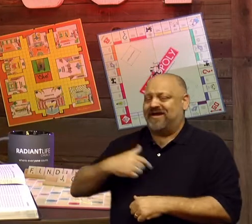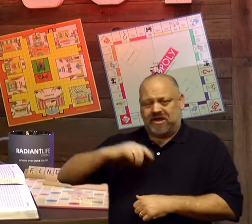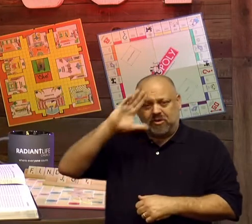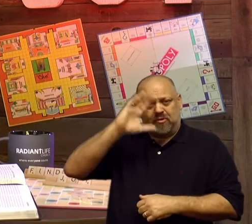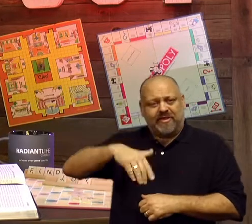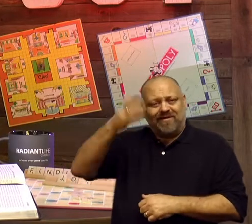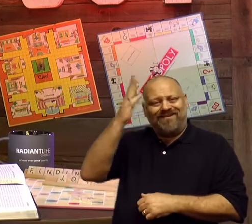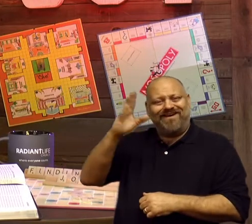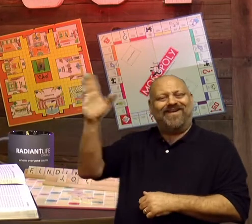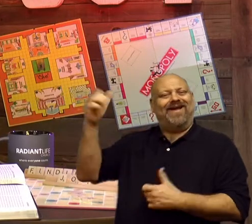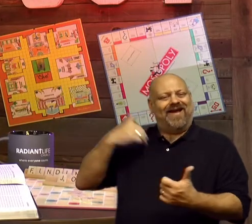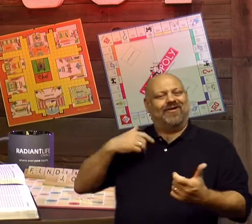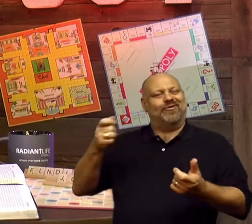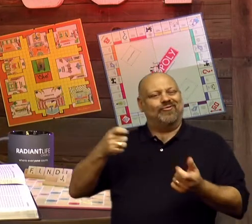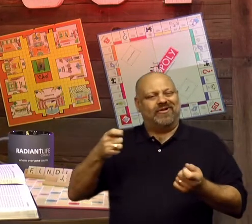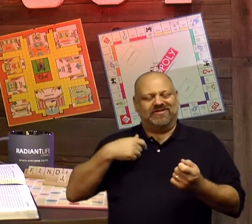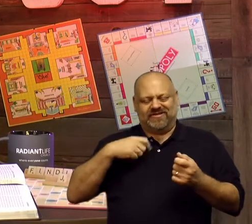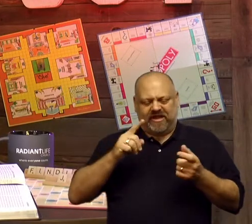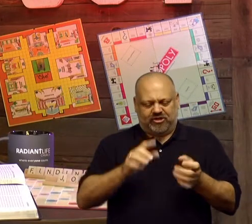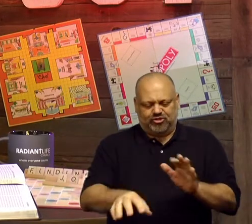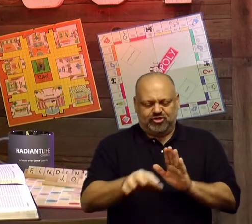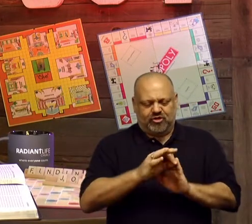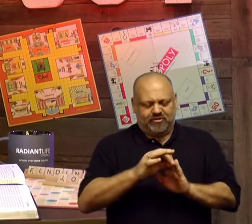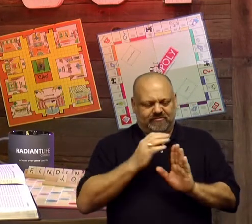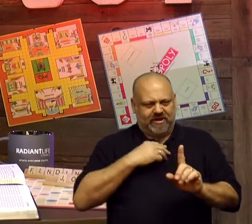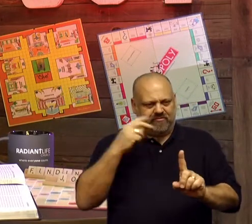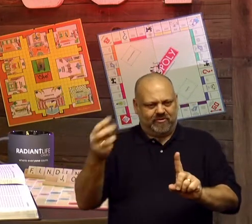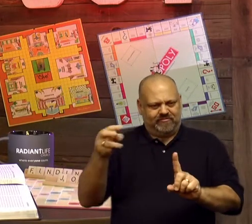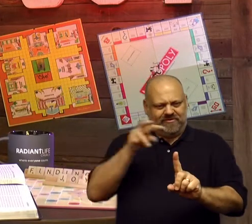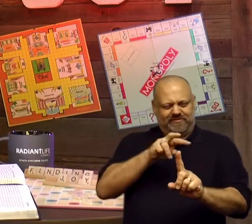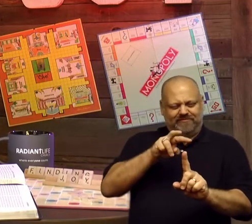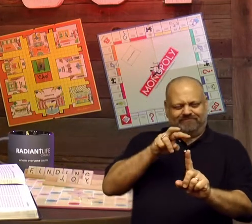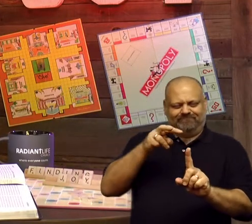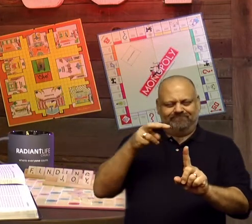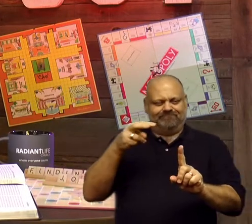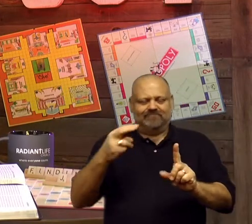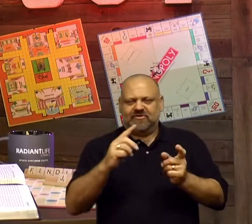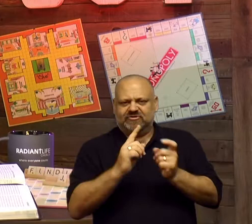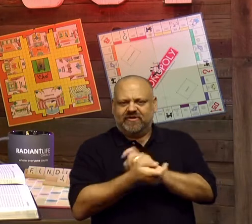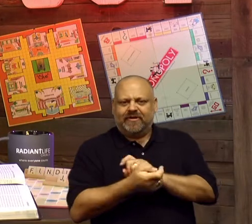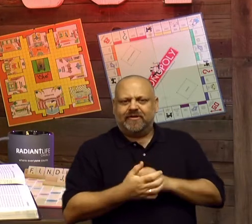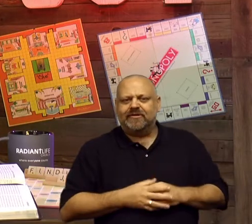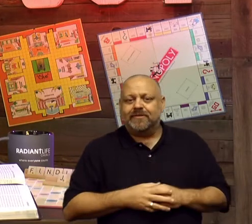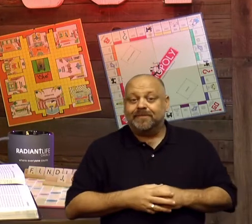in control as I chose to shift my perspective.